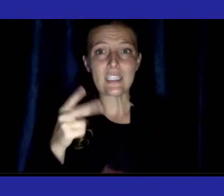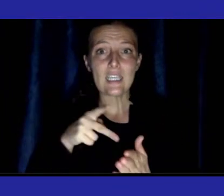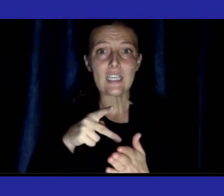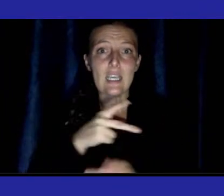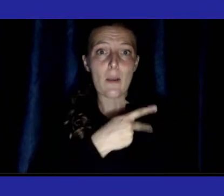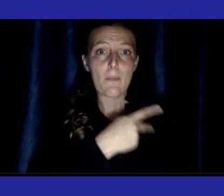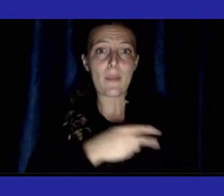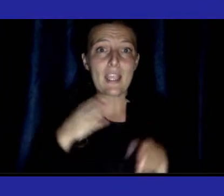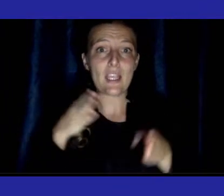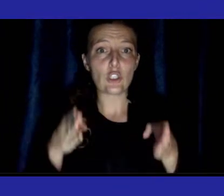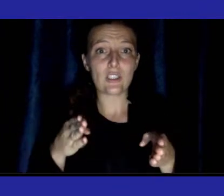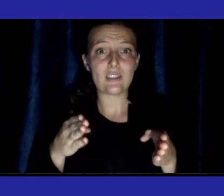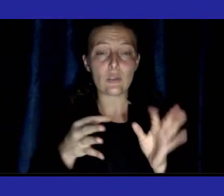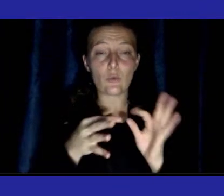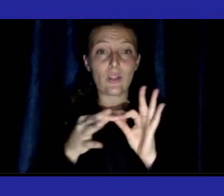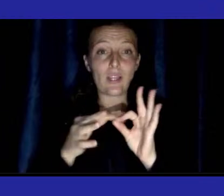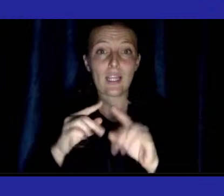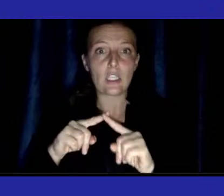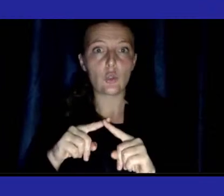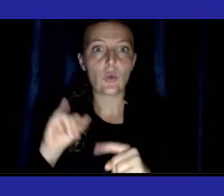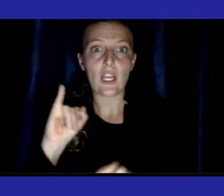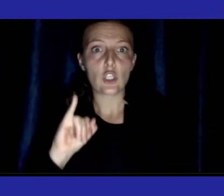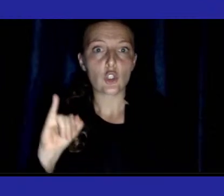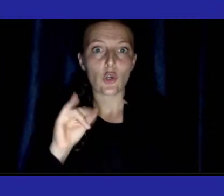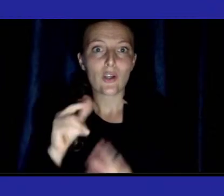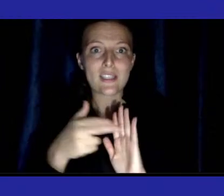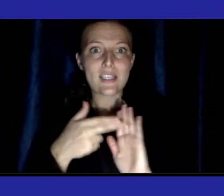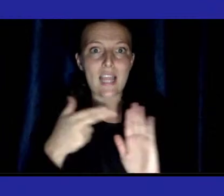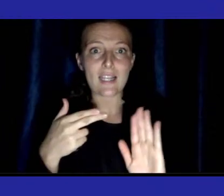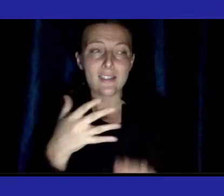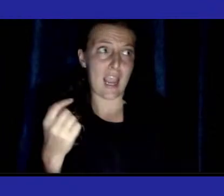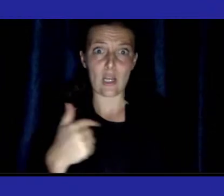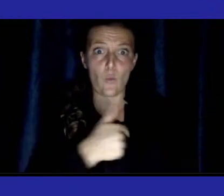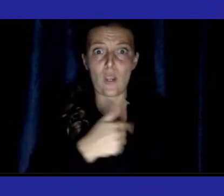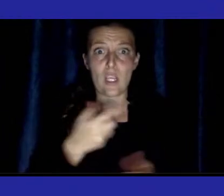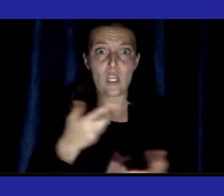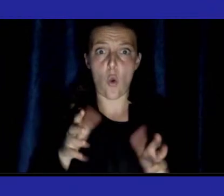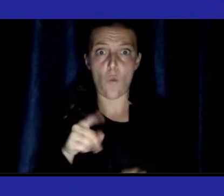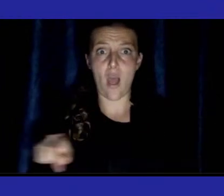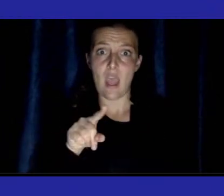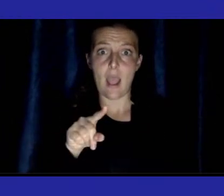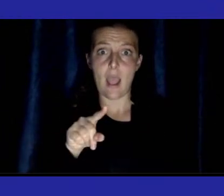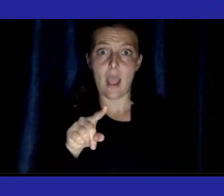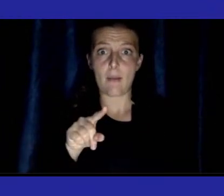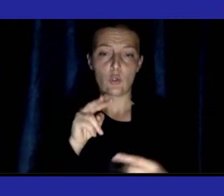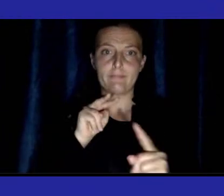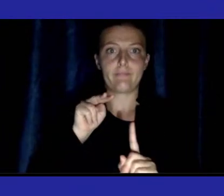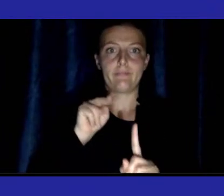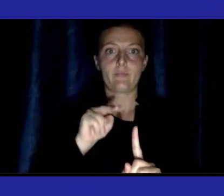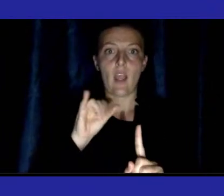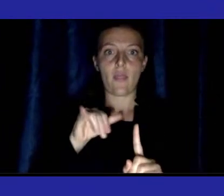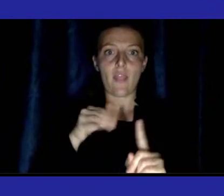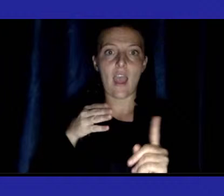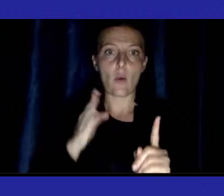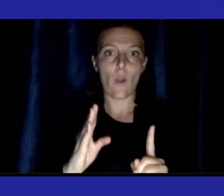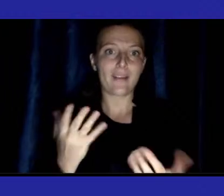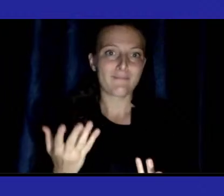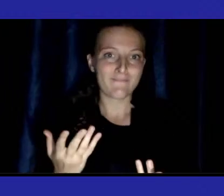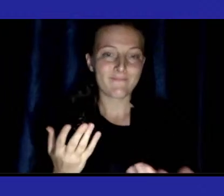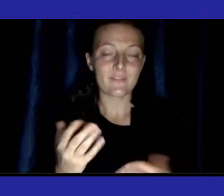want them to. Right. So it hasn't been the easiest cultural thing to sort